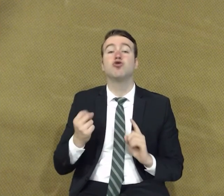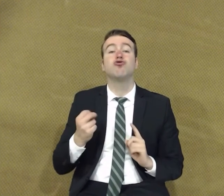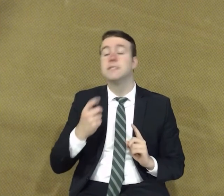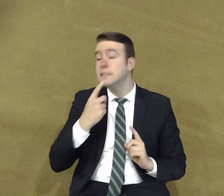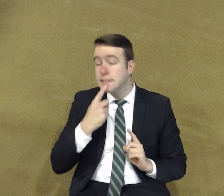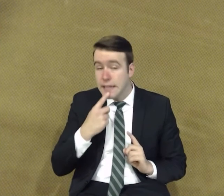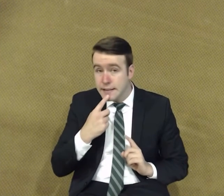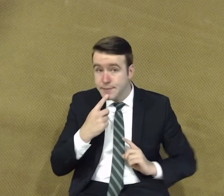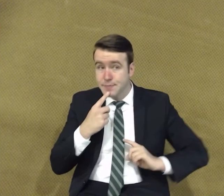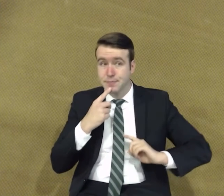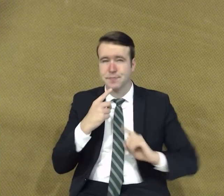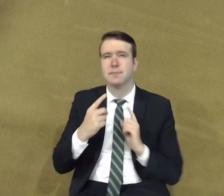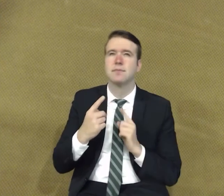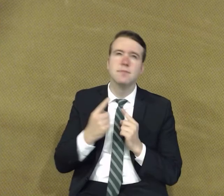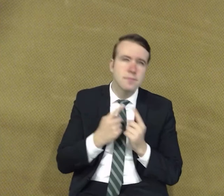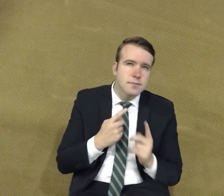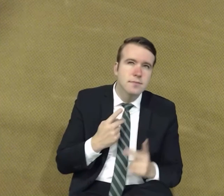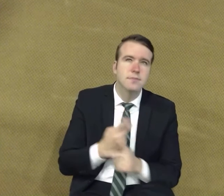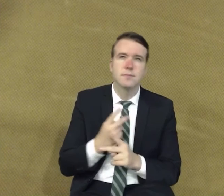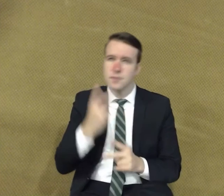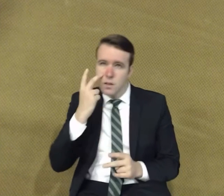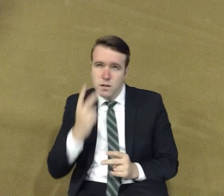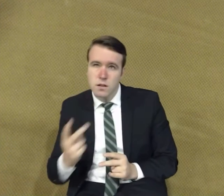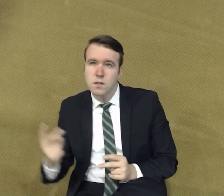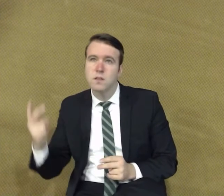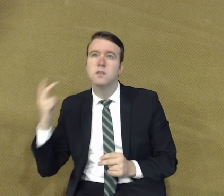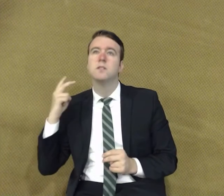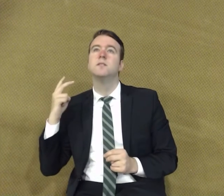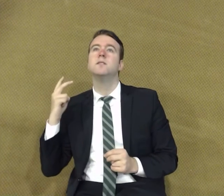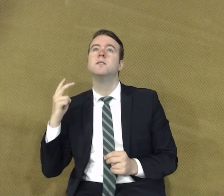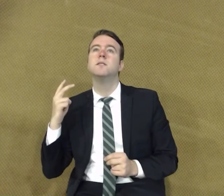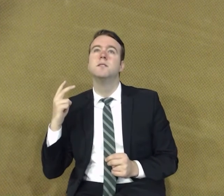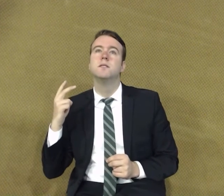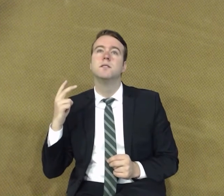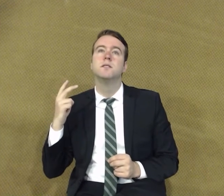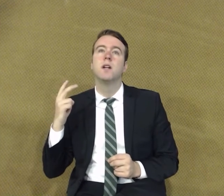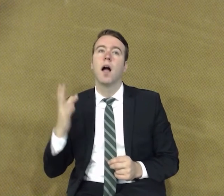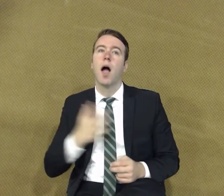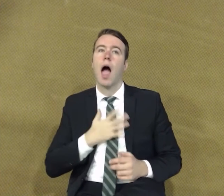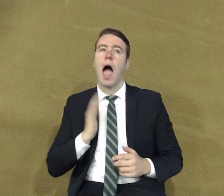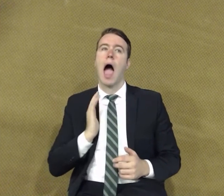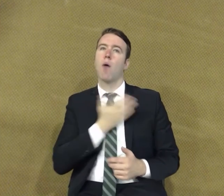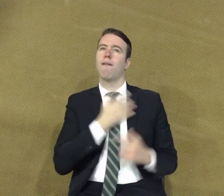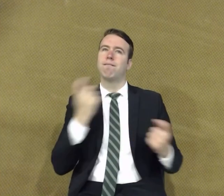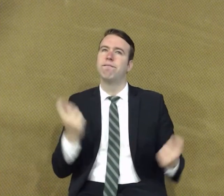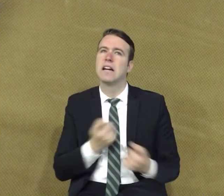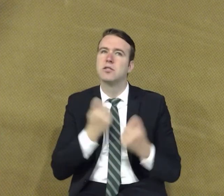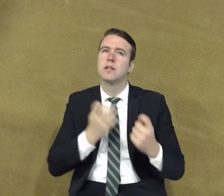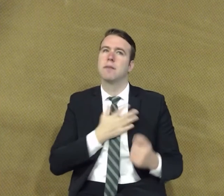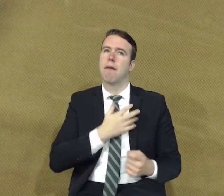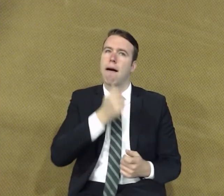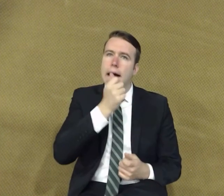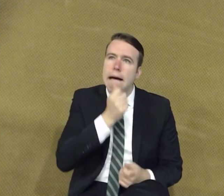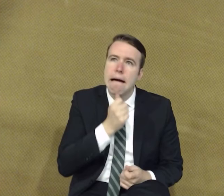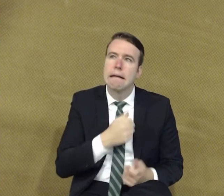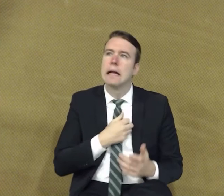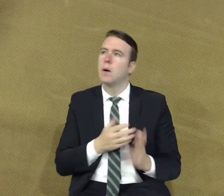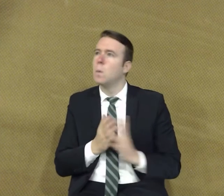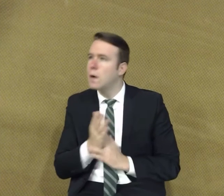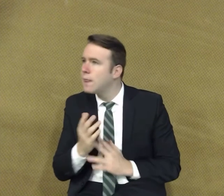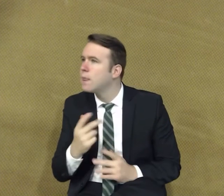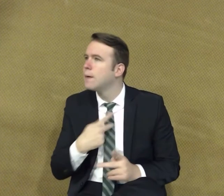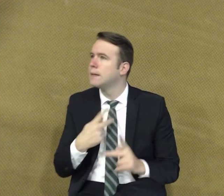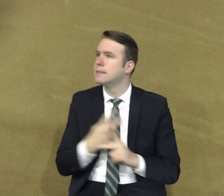says, in thinking back over this victory and over the agony that she went through, of